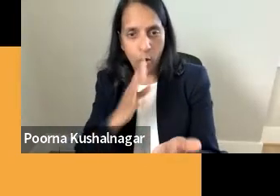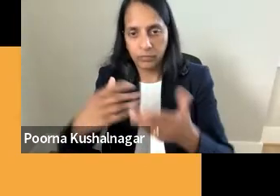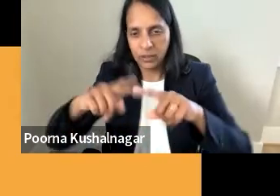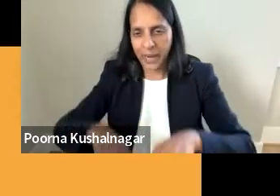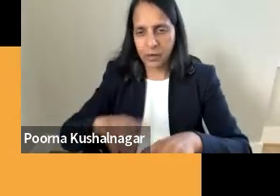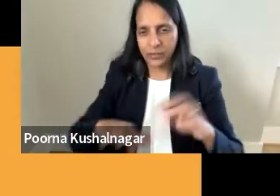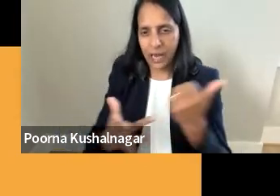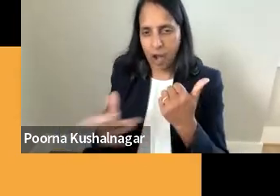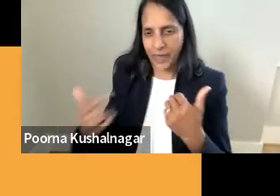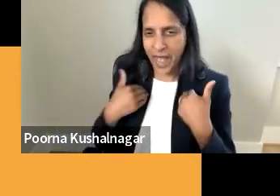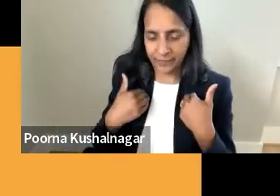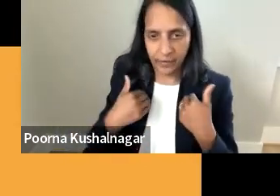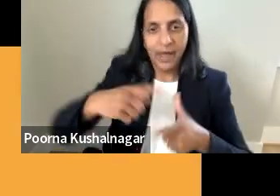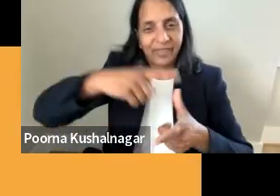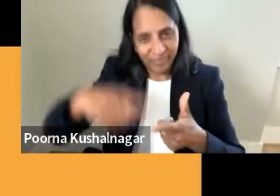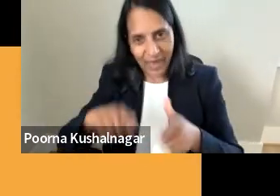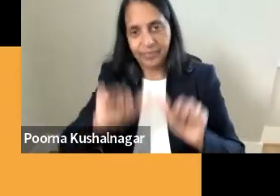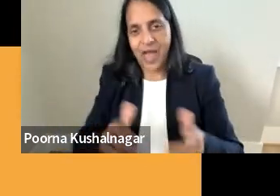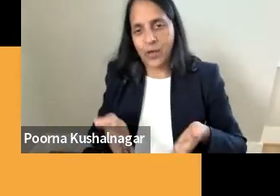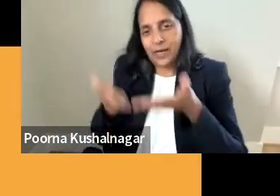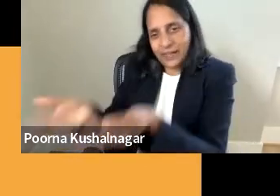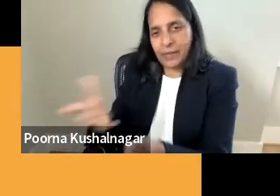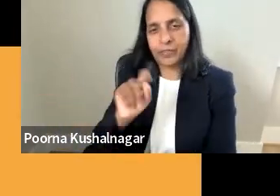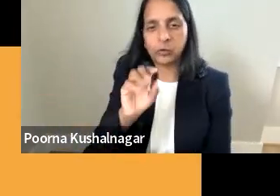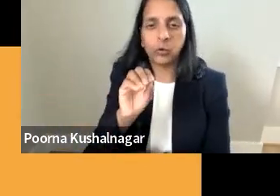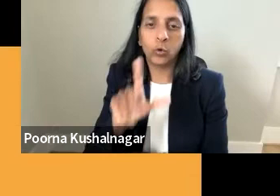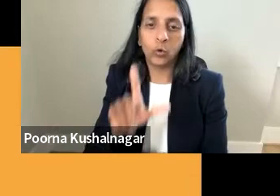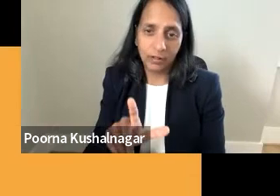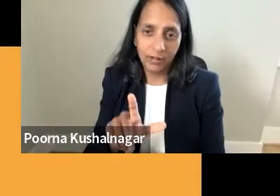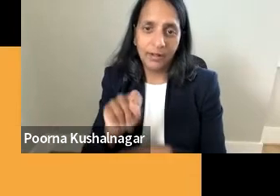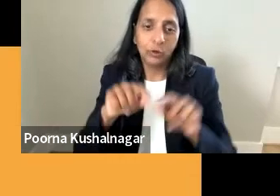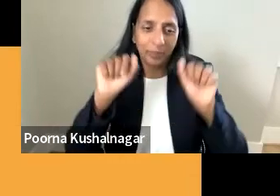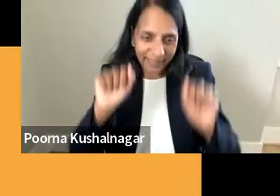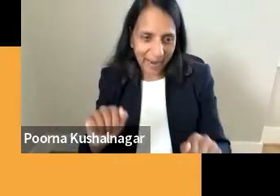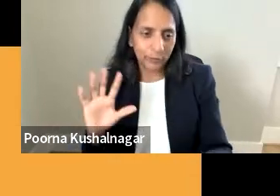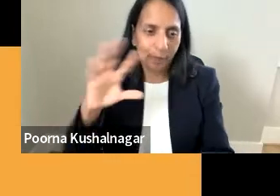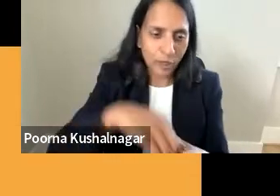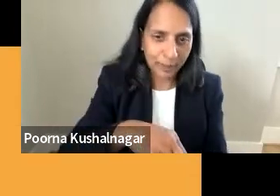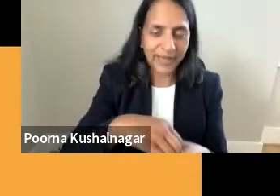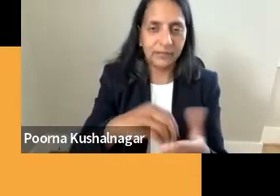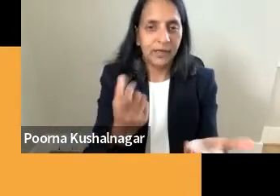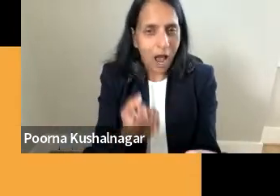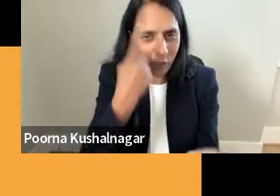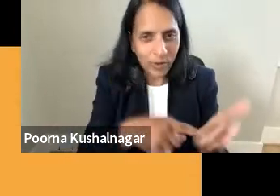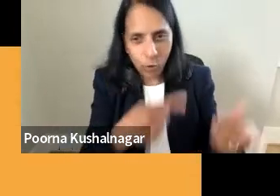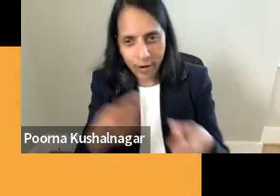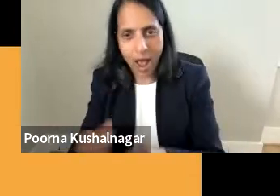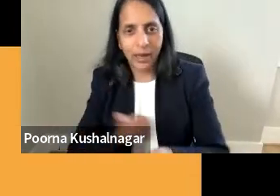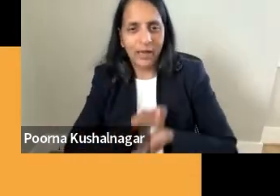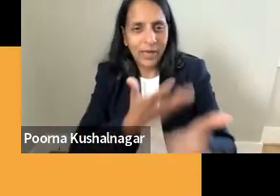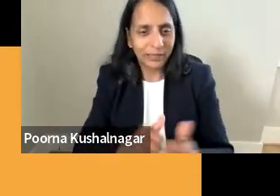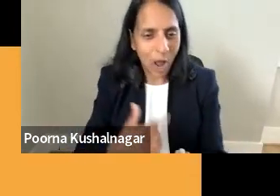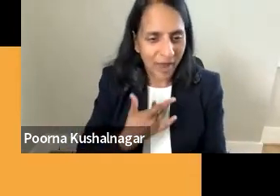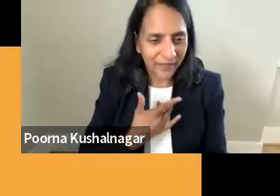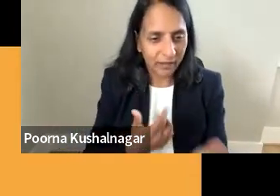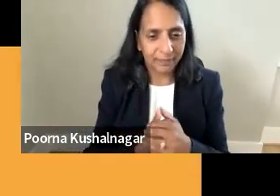having exposure to a written, spoken, and signed language. That allows for this child to then develop the tools to participate